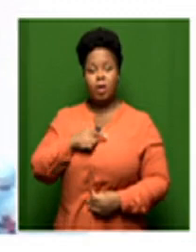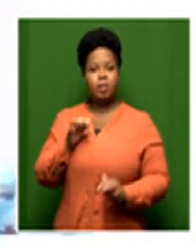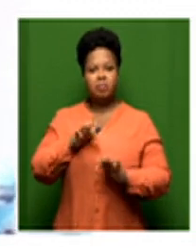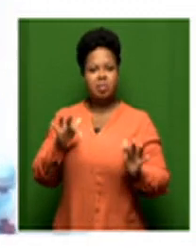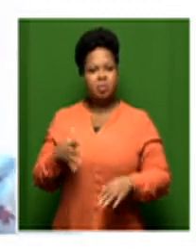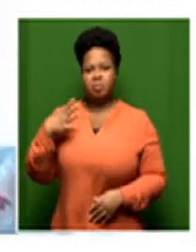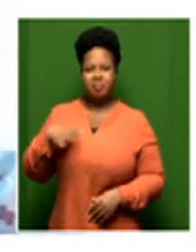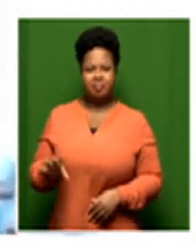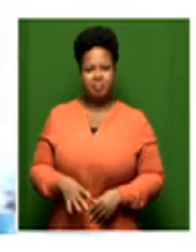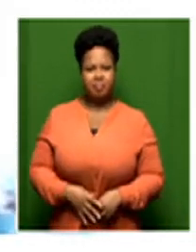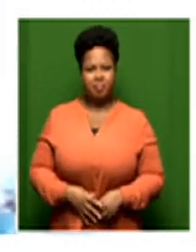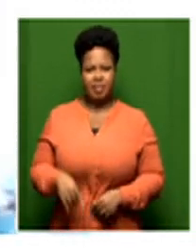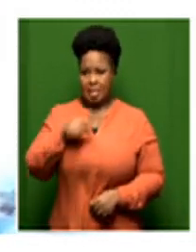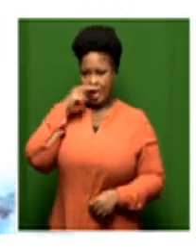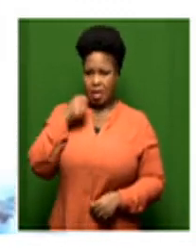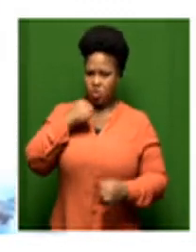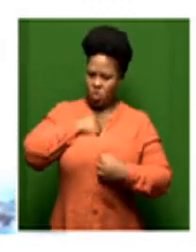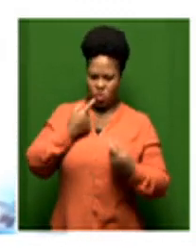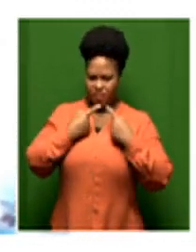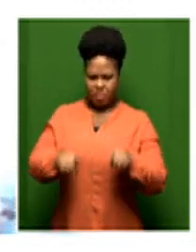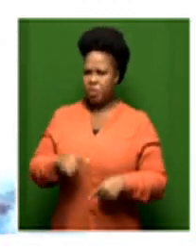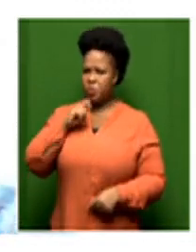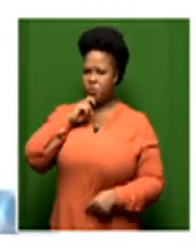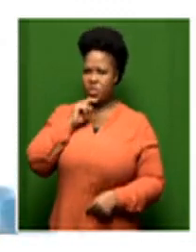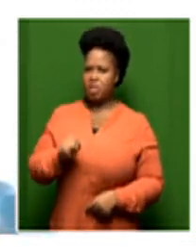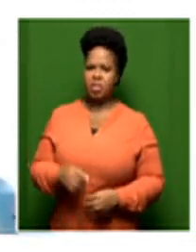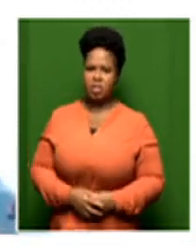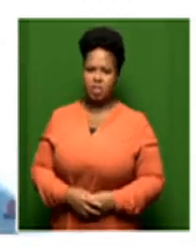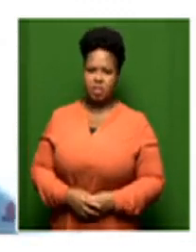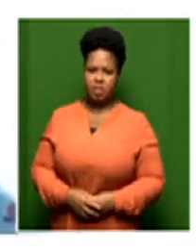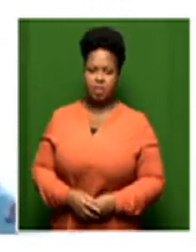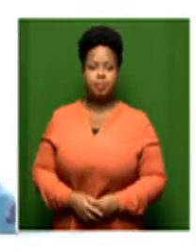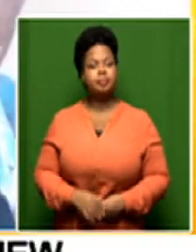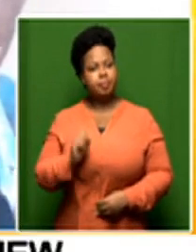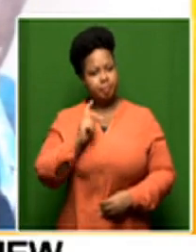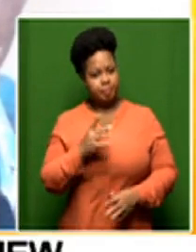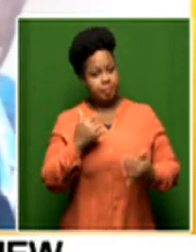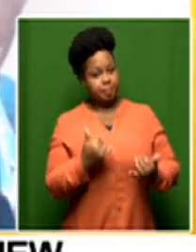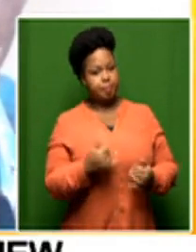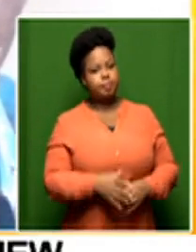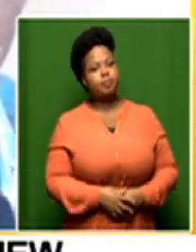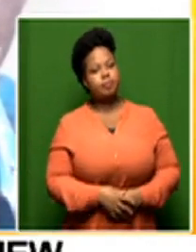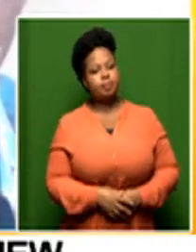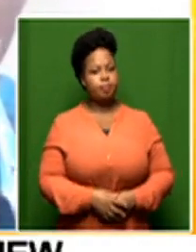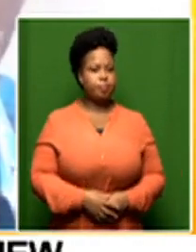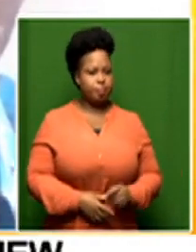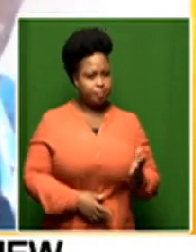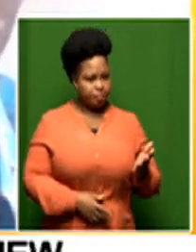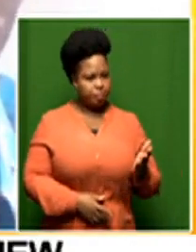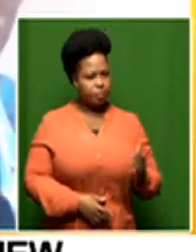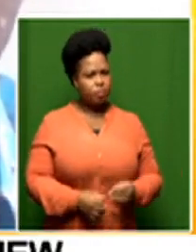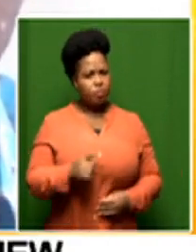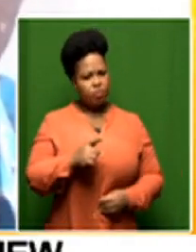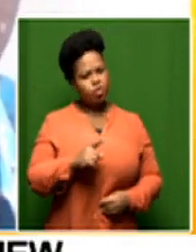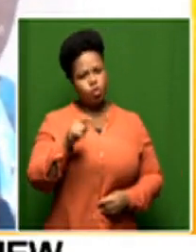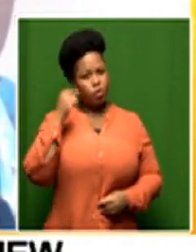do not want to own this name, they will never use it. We've seen it before. All right. Let's quiz you now. Do